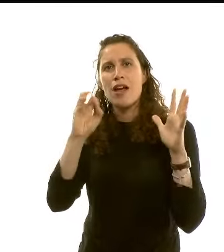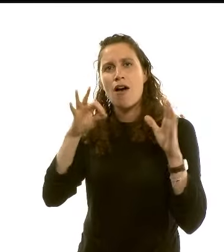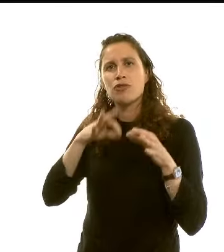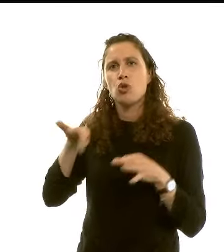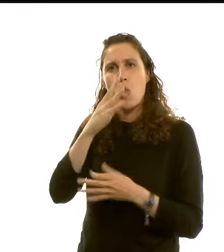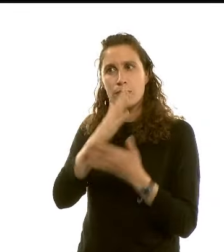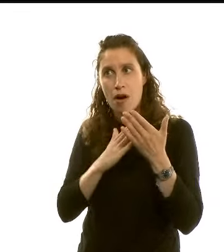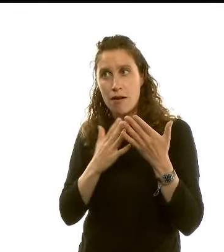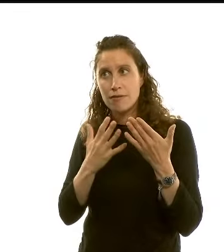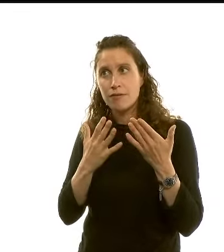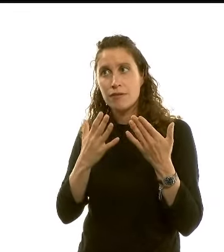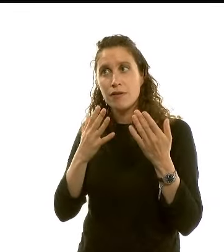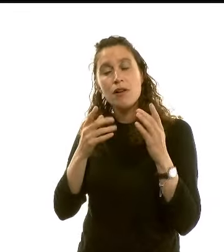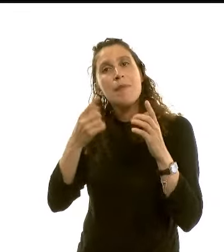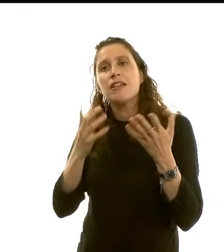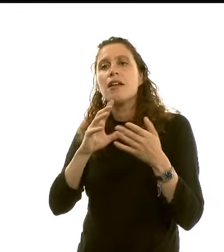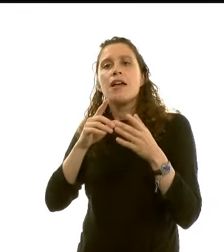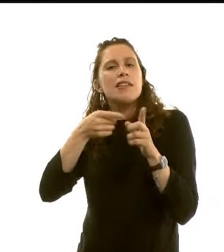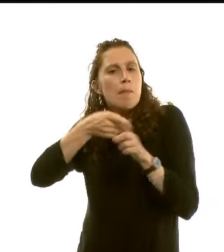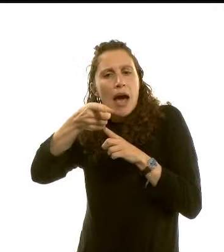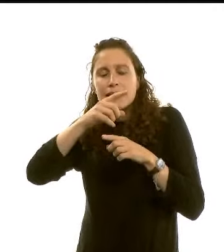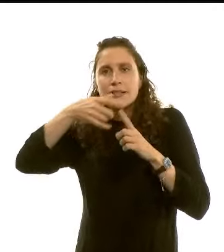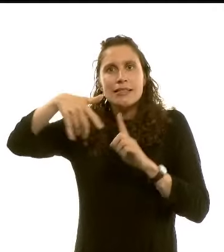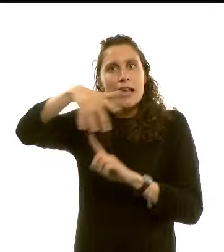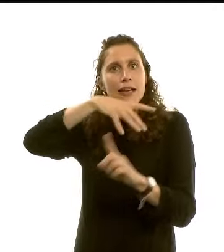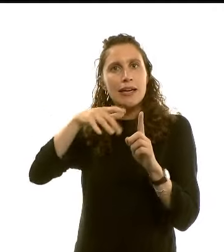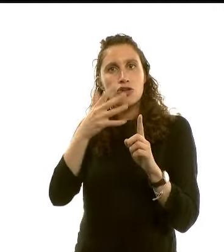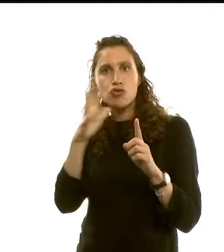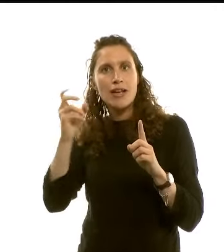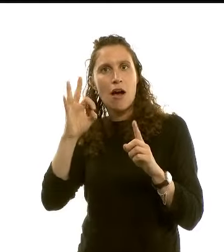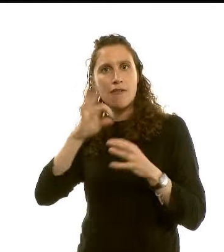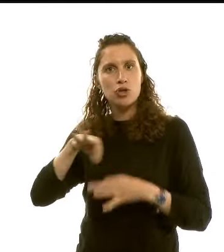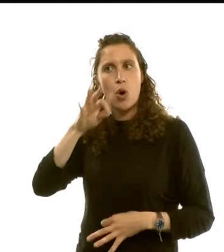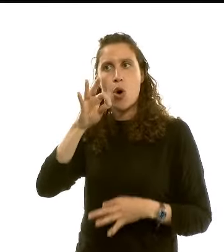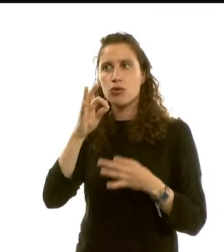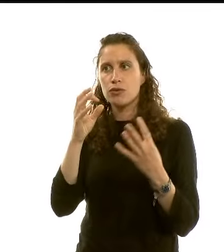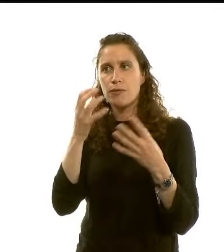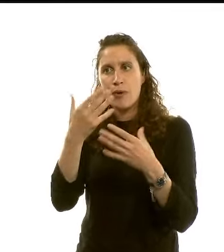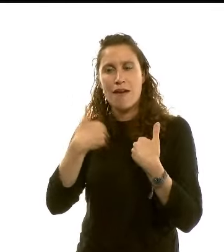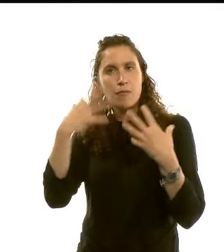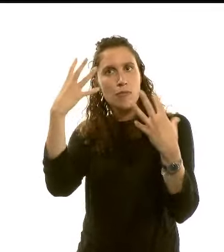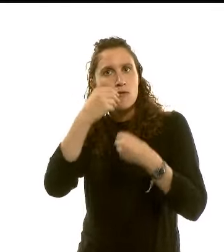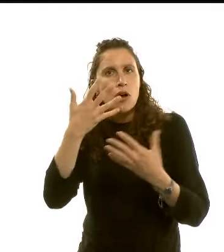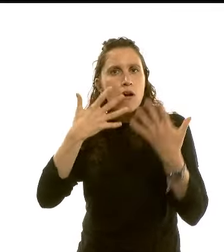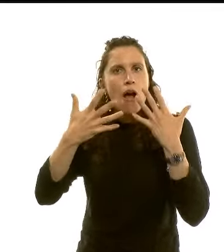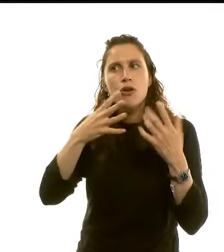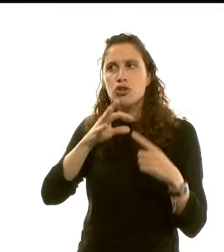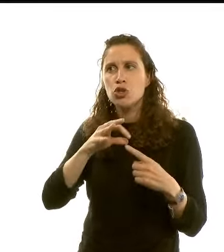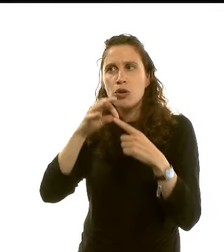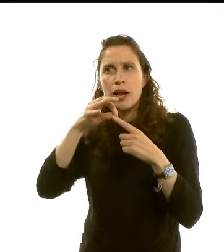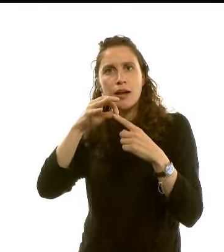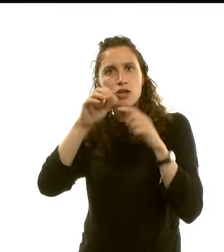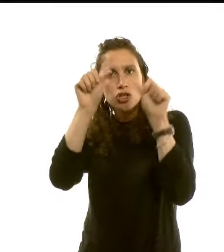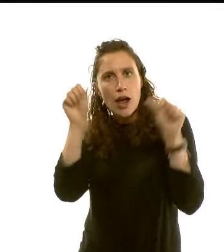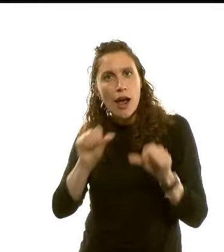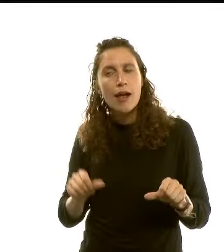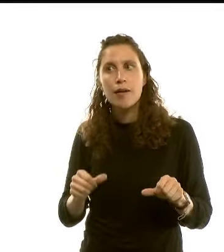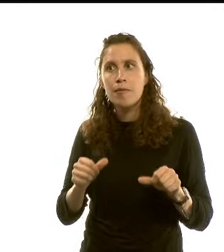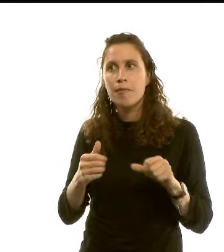course, the main setting is the Tree of Souls, capturing the beauty of the tree with colors as well as its unique form. For the backdrop, we brought